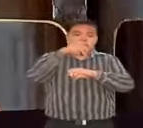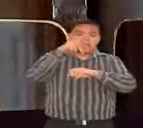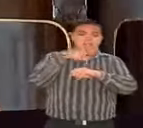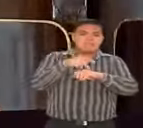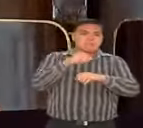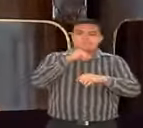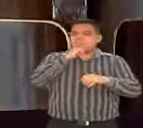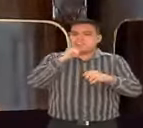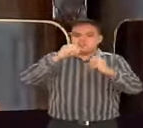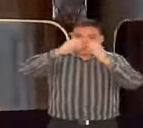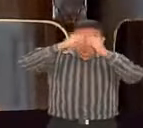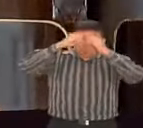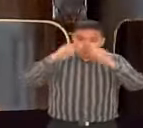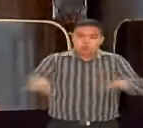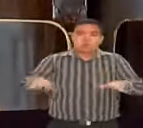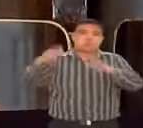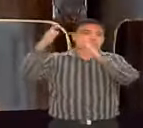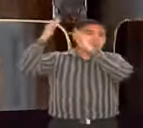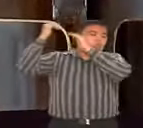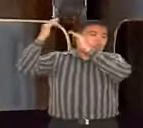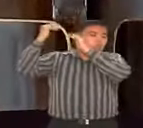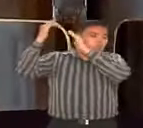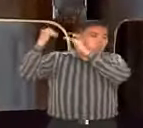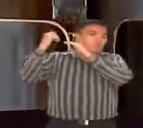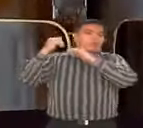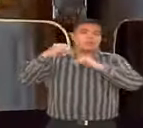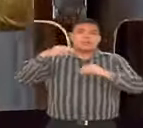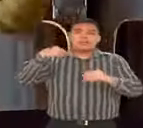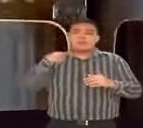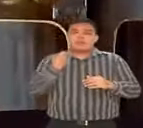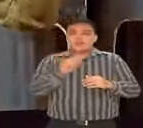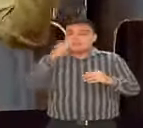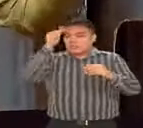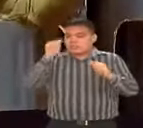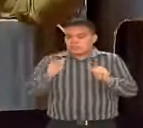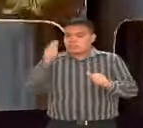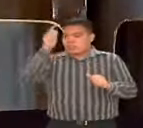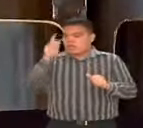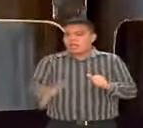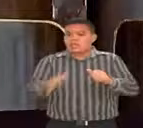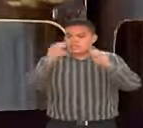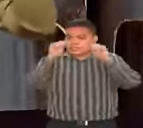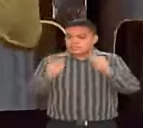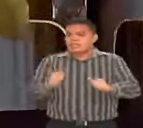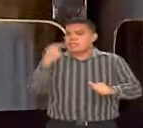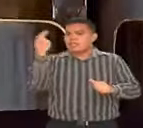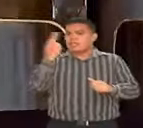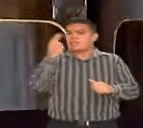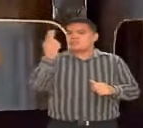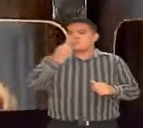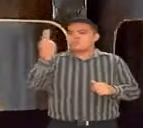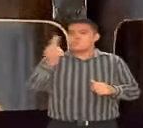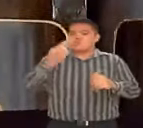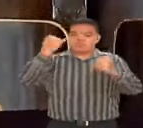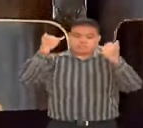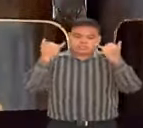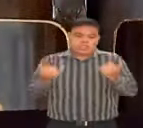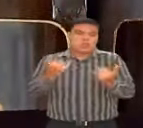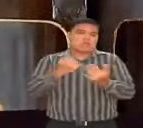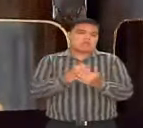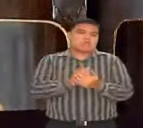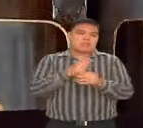nga dili gyud ta mawagtangan og paglaom nga naa gyud mahimo ang Dios sa atong kapanahonan